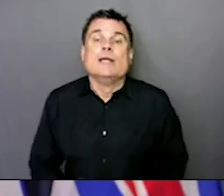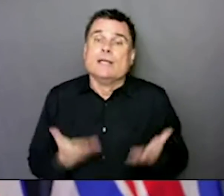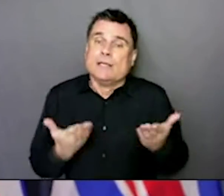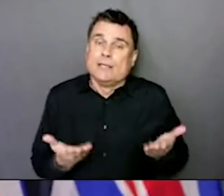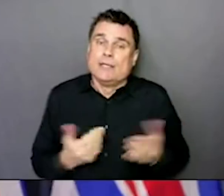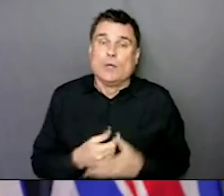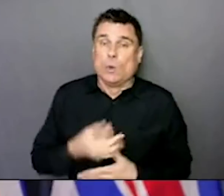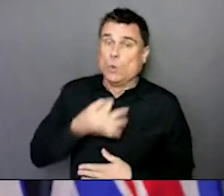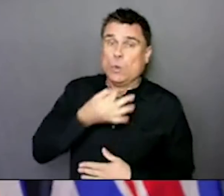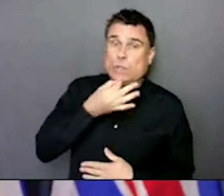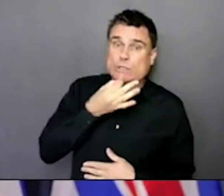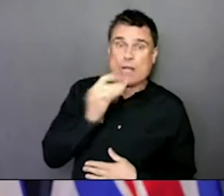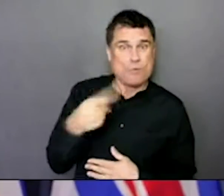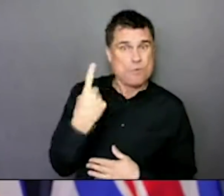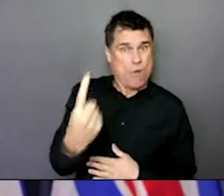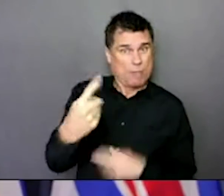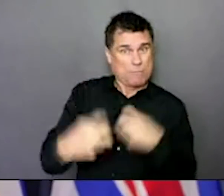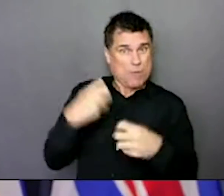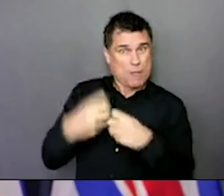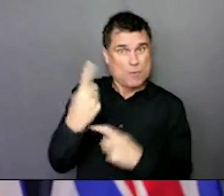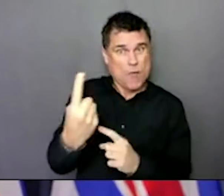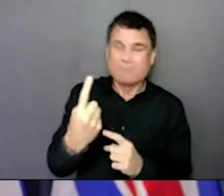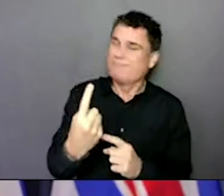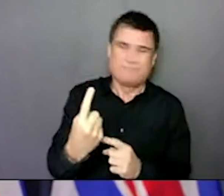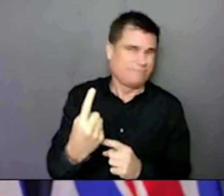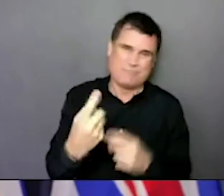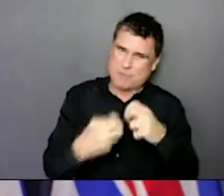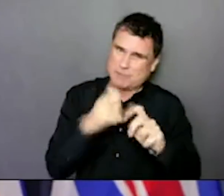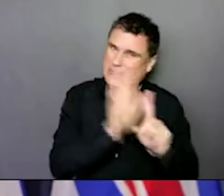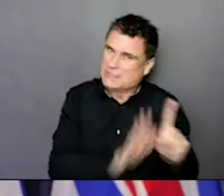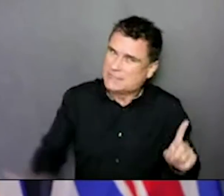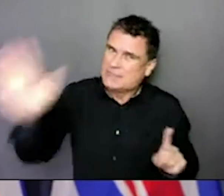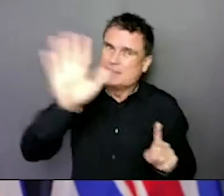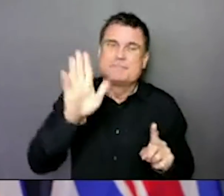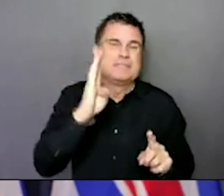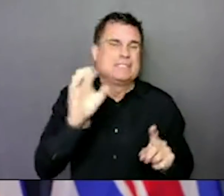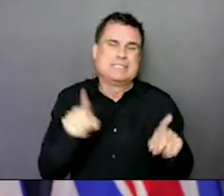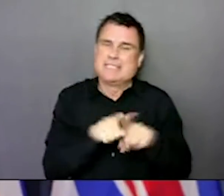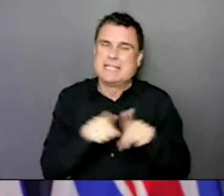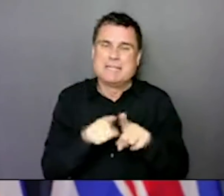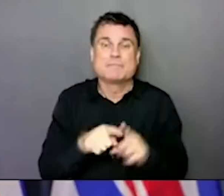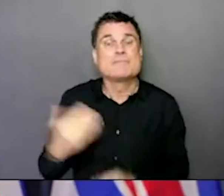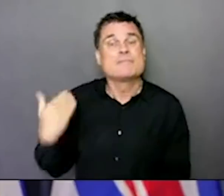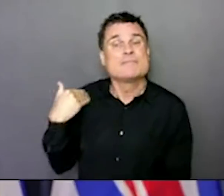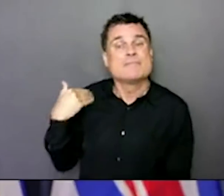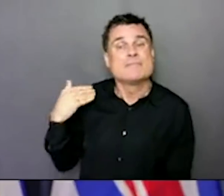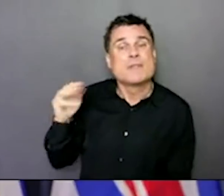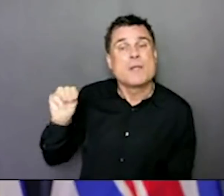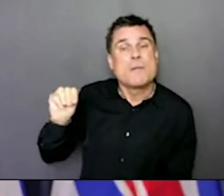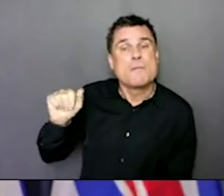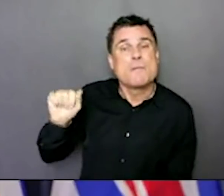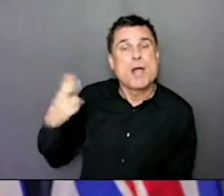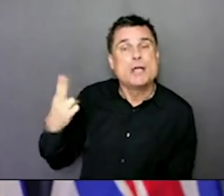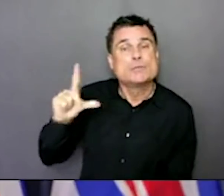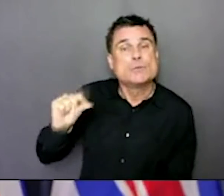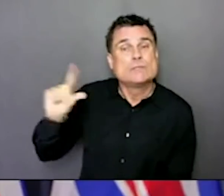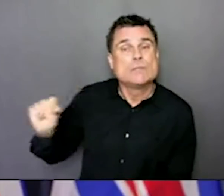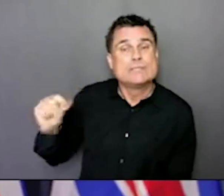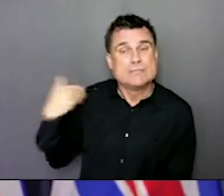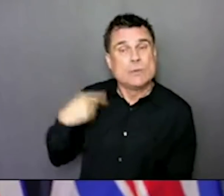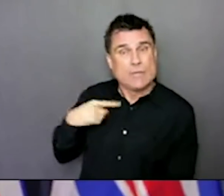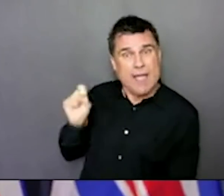line back in March to call on the federal government to close our international borders, and I think we've all benefited from